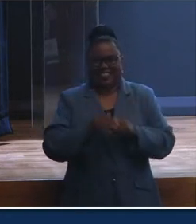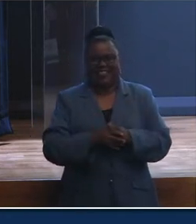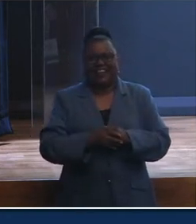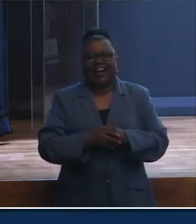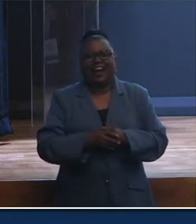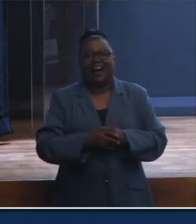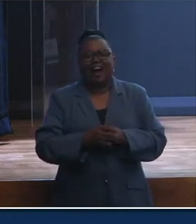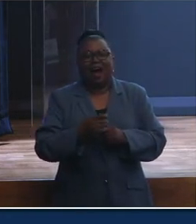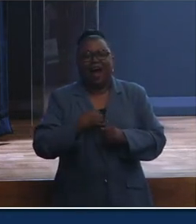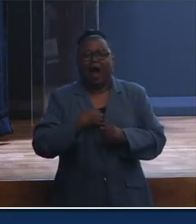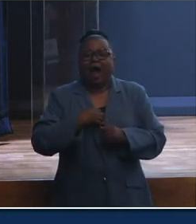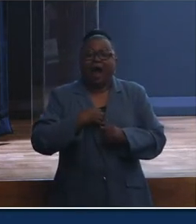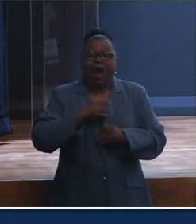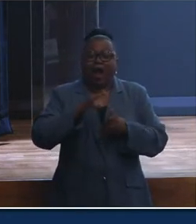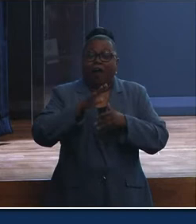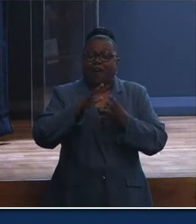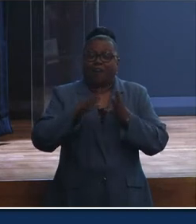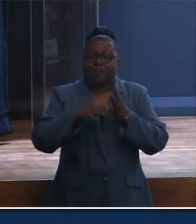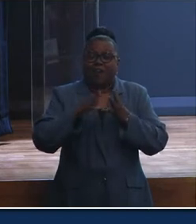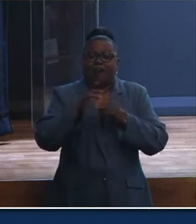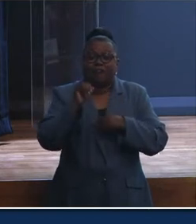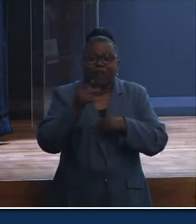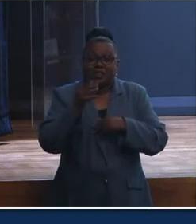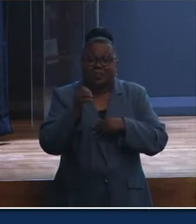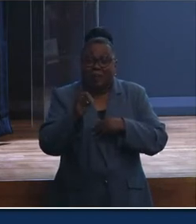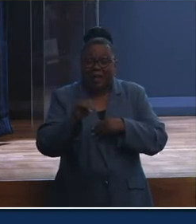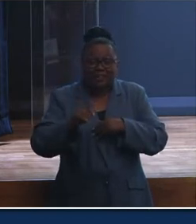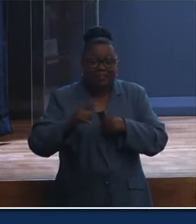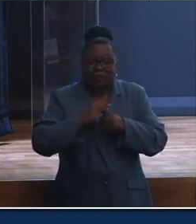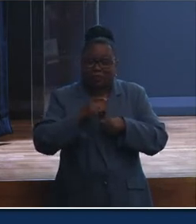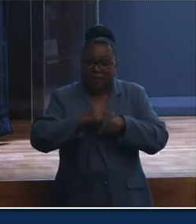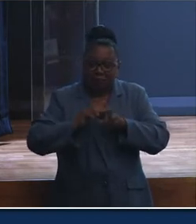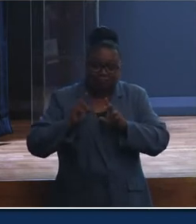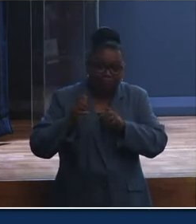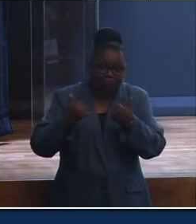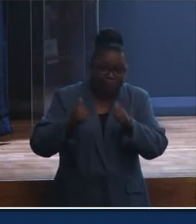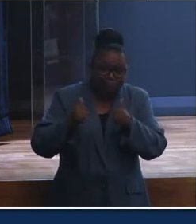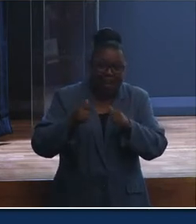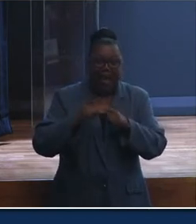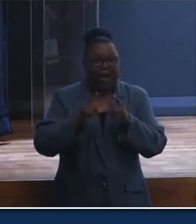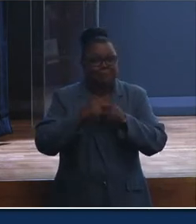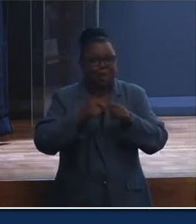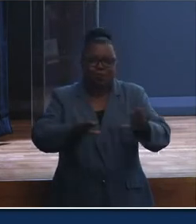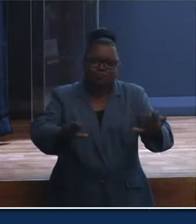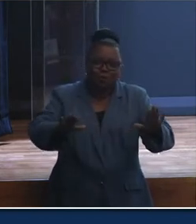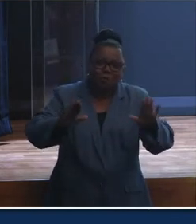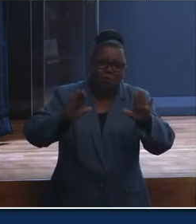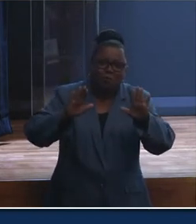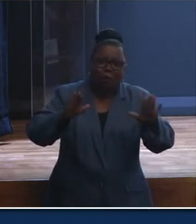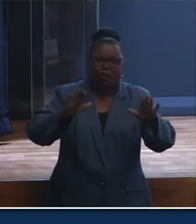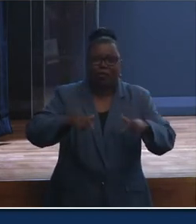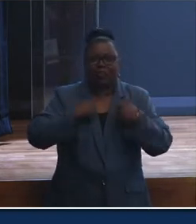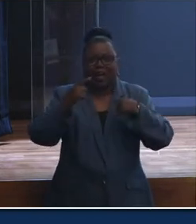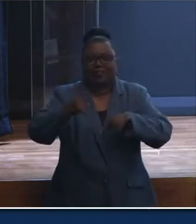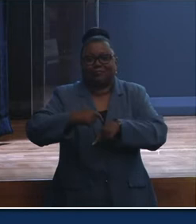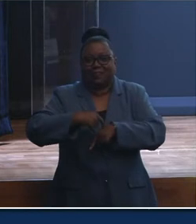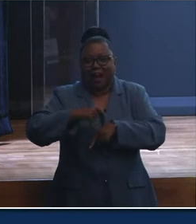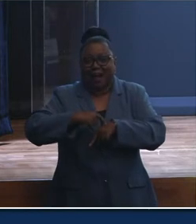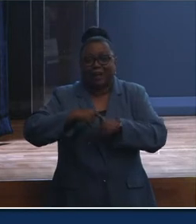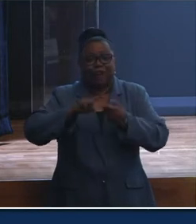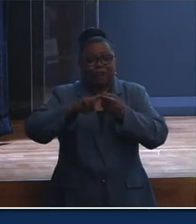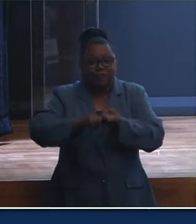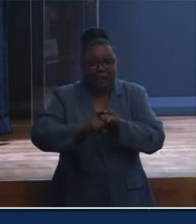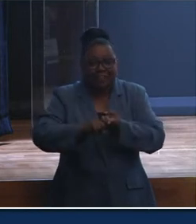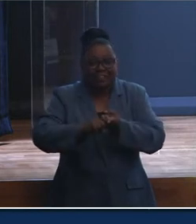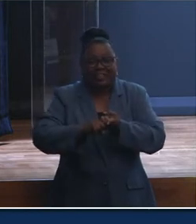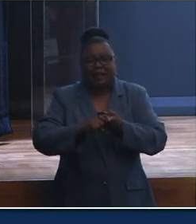she was a freshman first off the bench and made remarkable lifelong